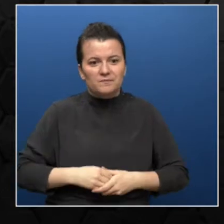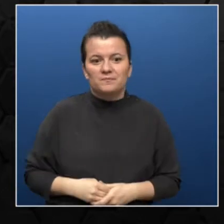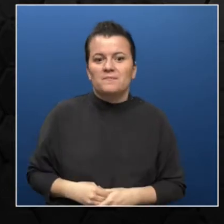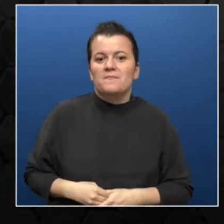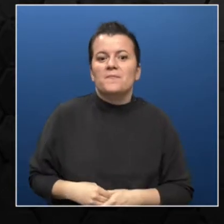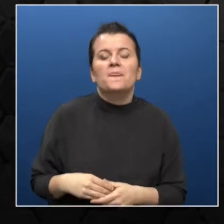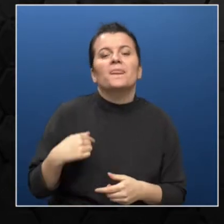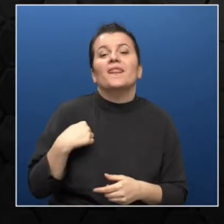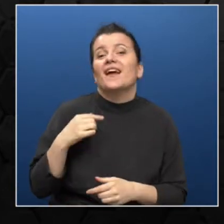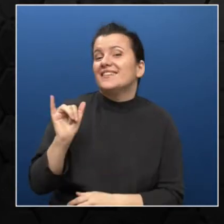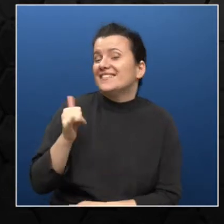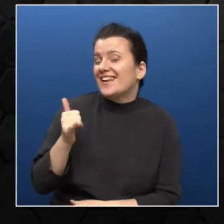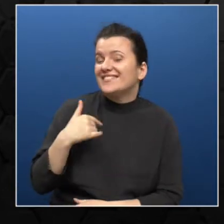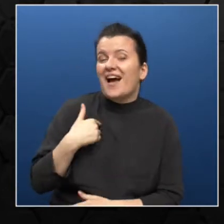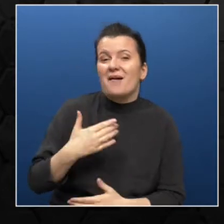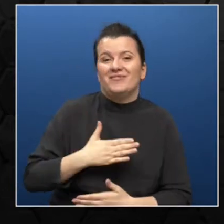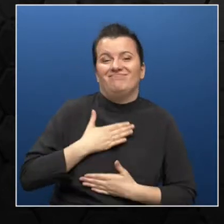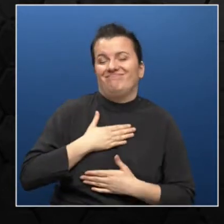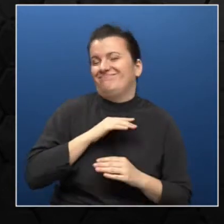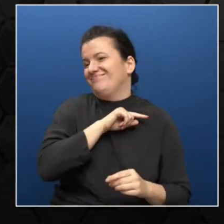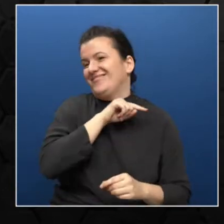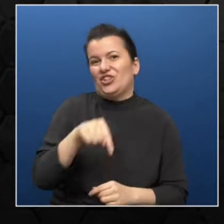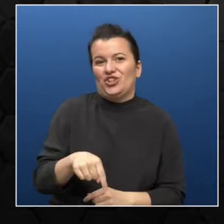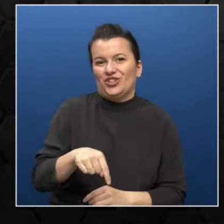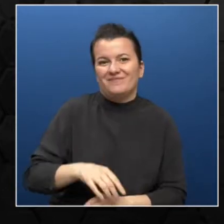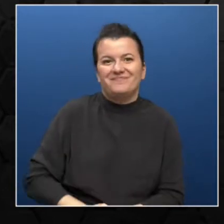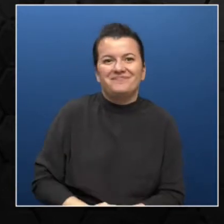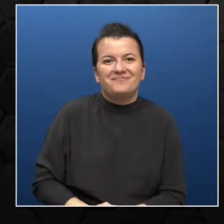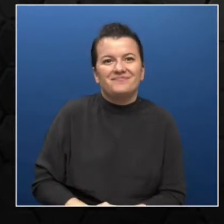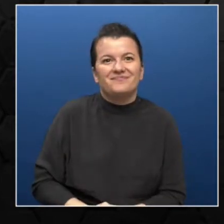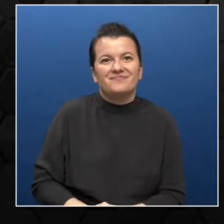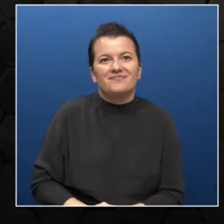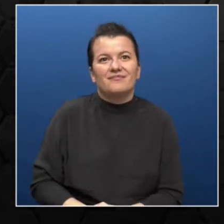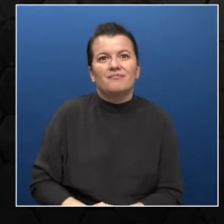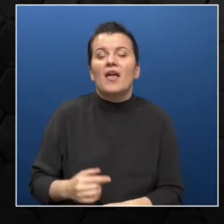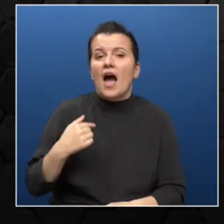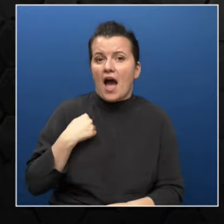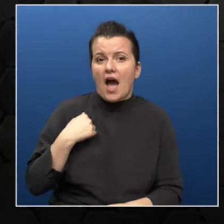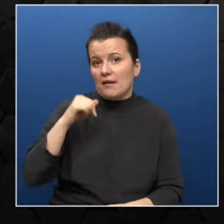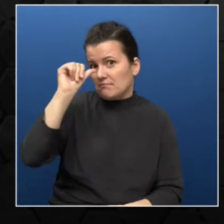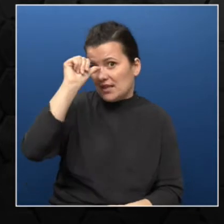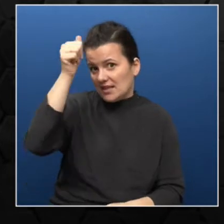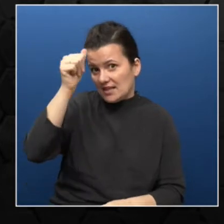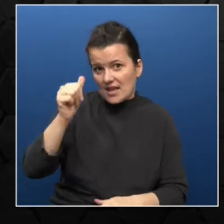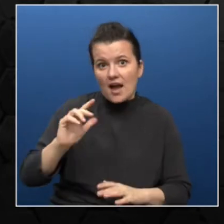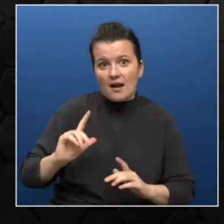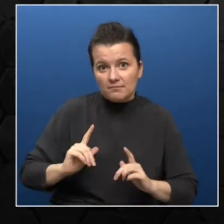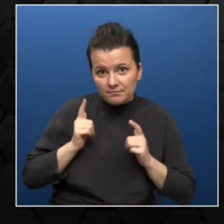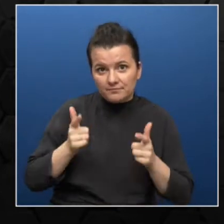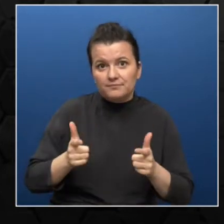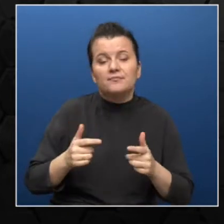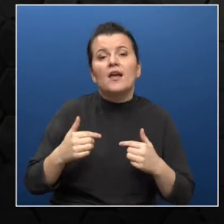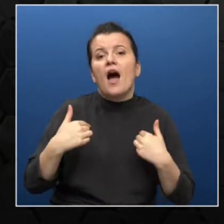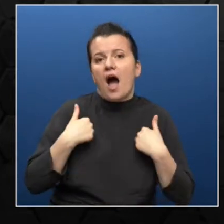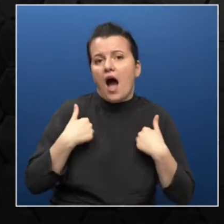happy to be here. And I am from India, and I'm a Microsoft Learn Student Ambassador